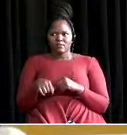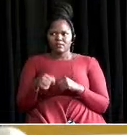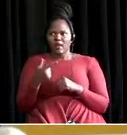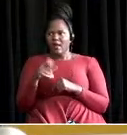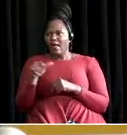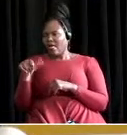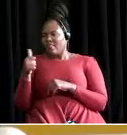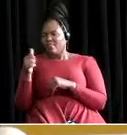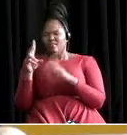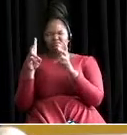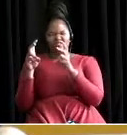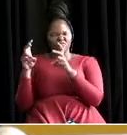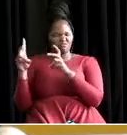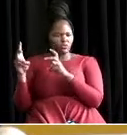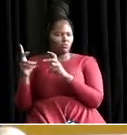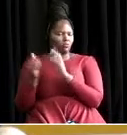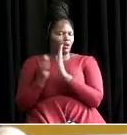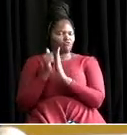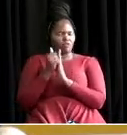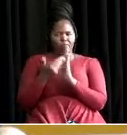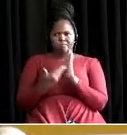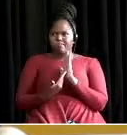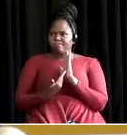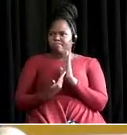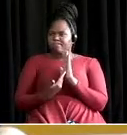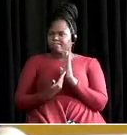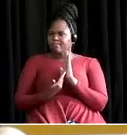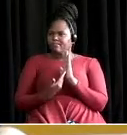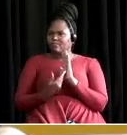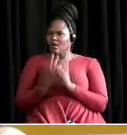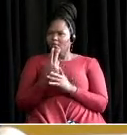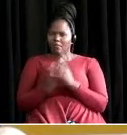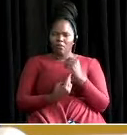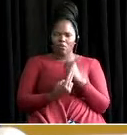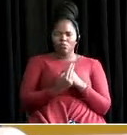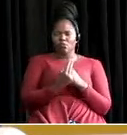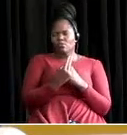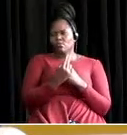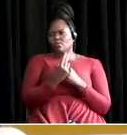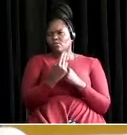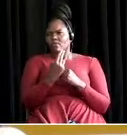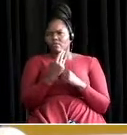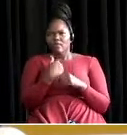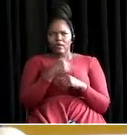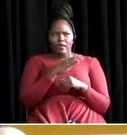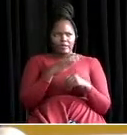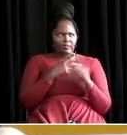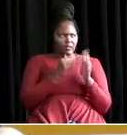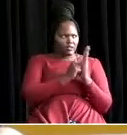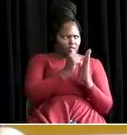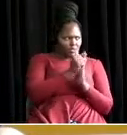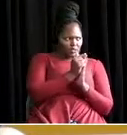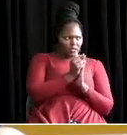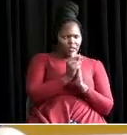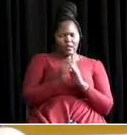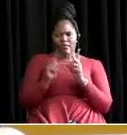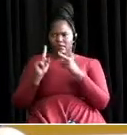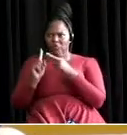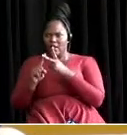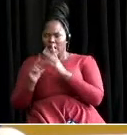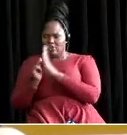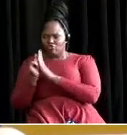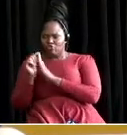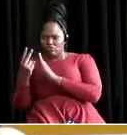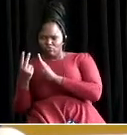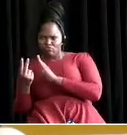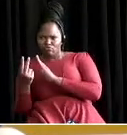are no other items in our both the council agenda and the supplementary